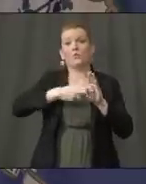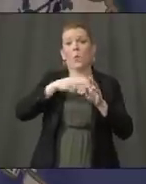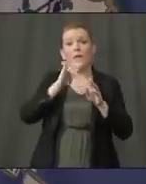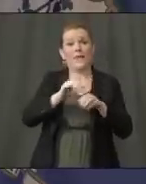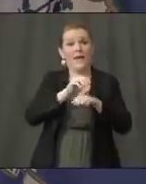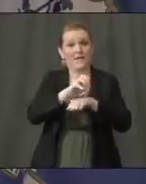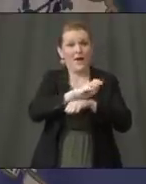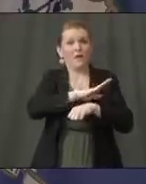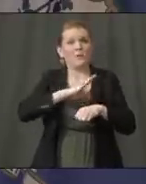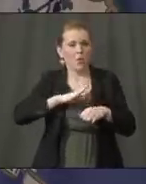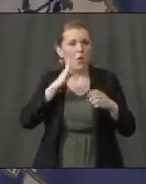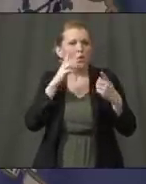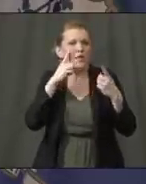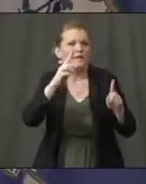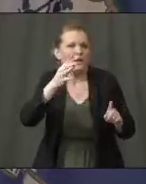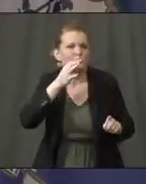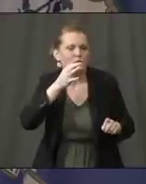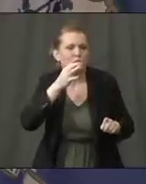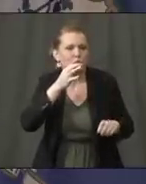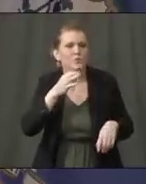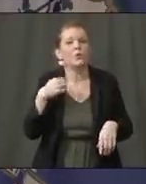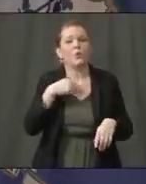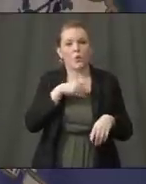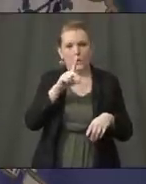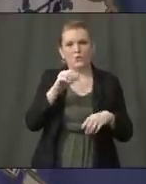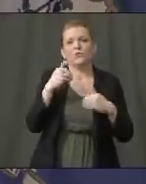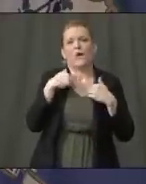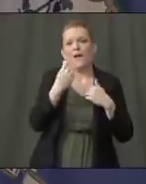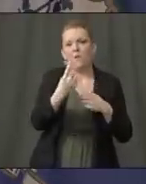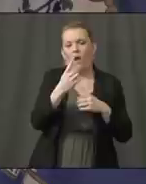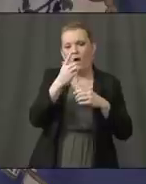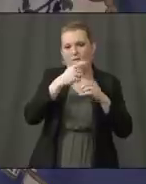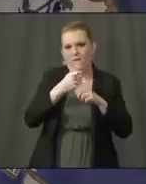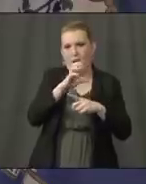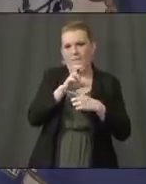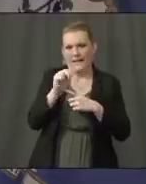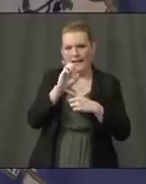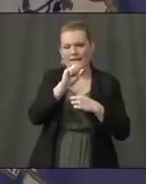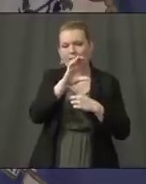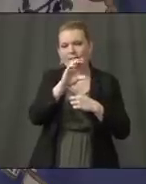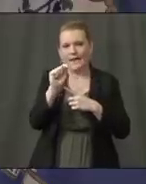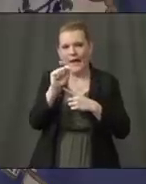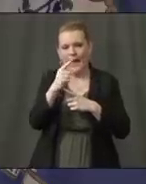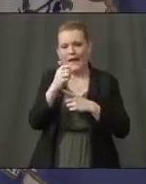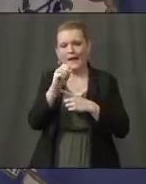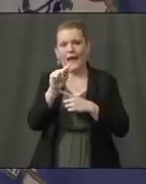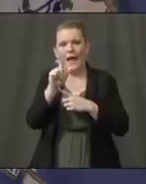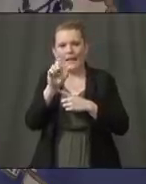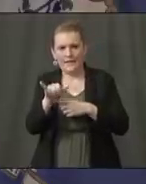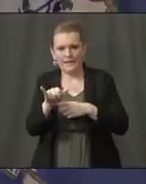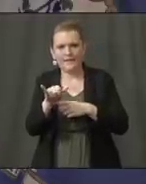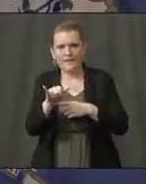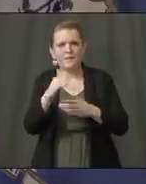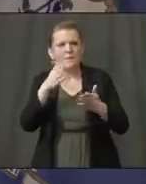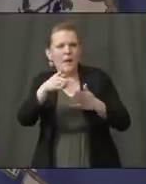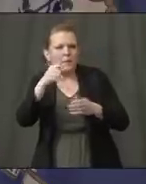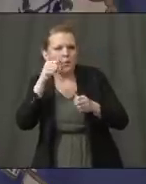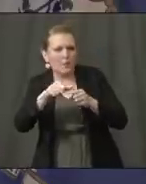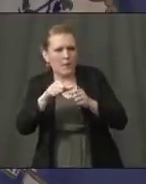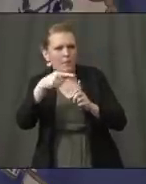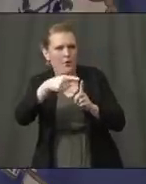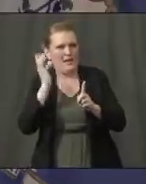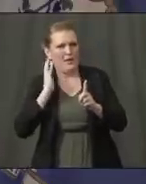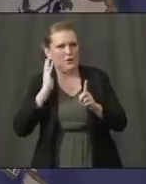have Connecticut's very own Scott Gottlieb as a senior advisor to this group. Scott, you probably remember, was recently head